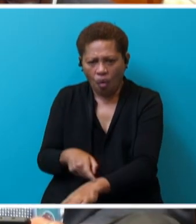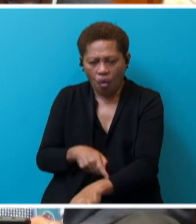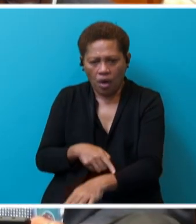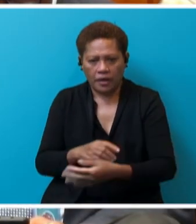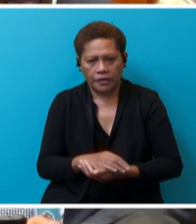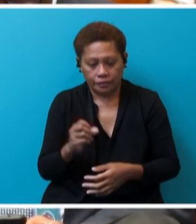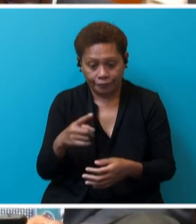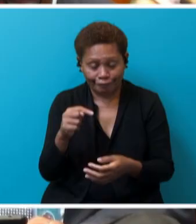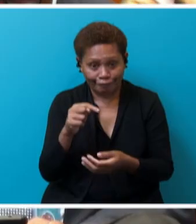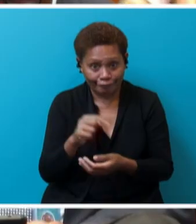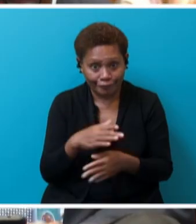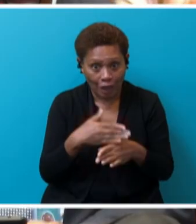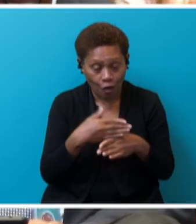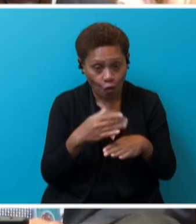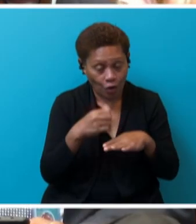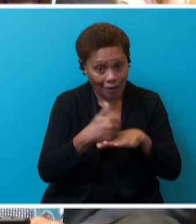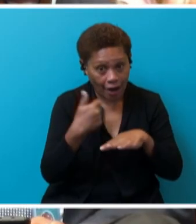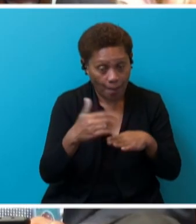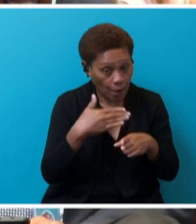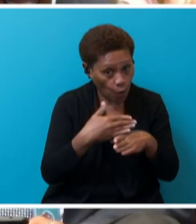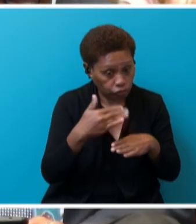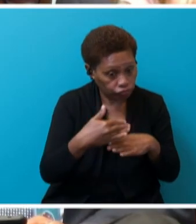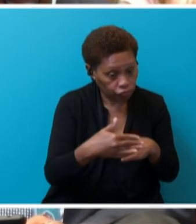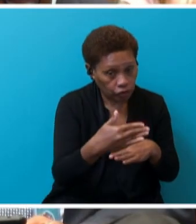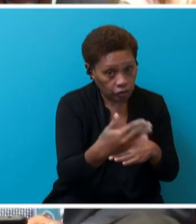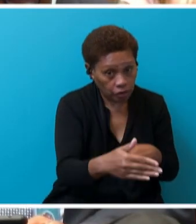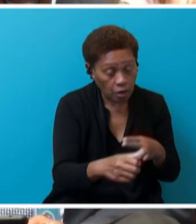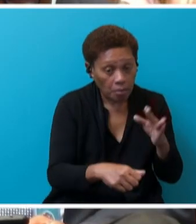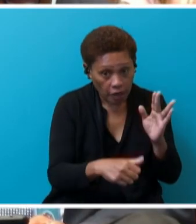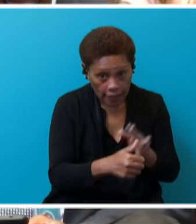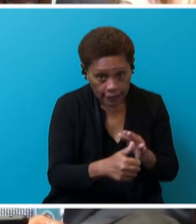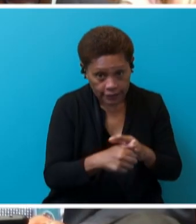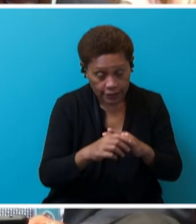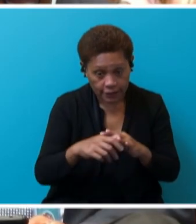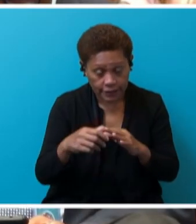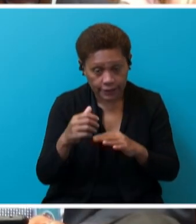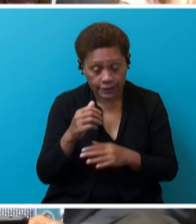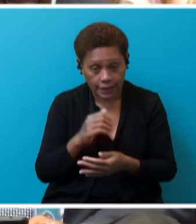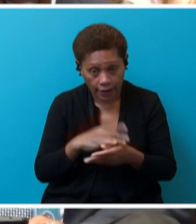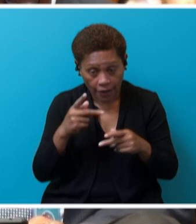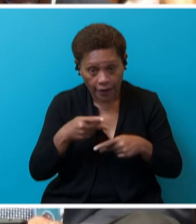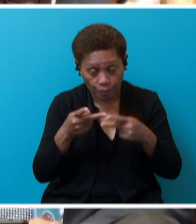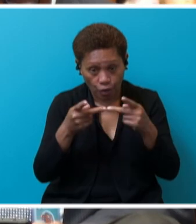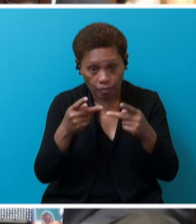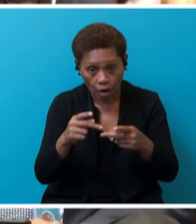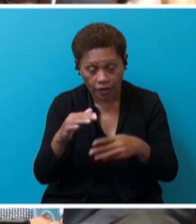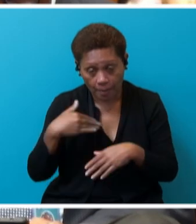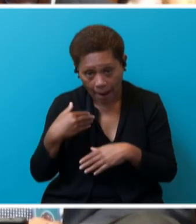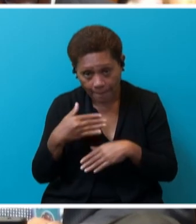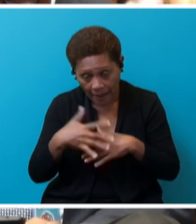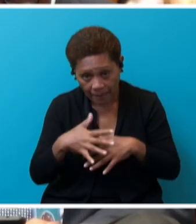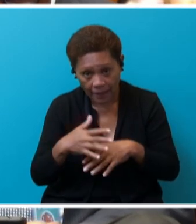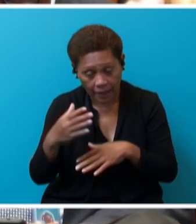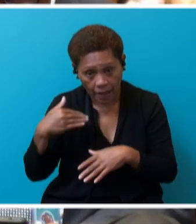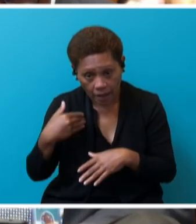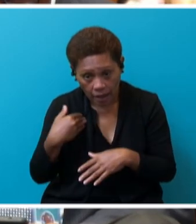demonstrated government's ongoing effort to expand access, promote public health, and support the recovery of communities from the social and economic